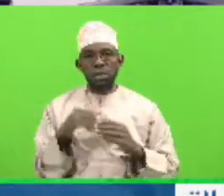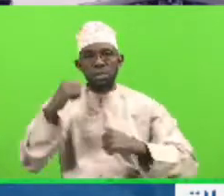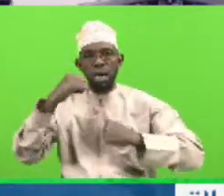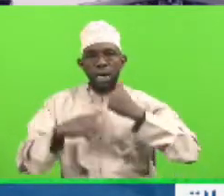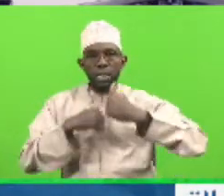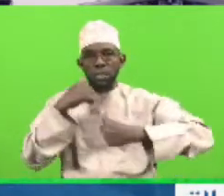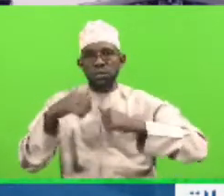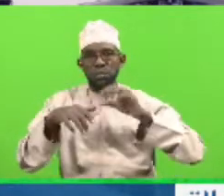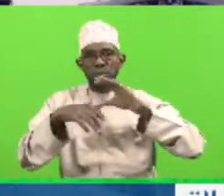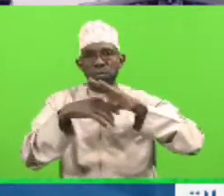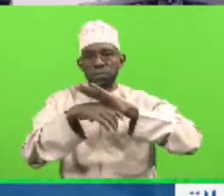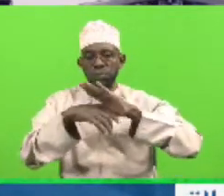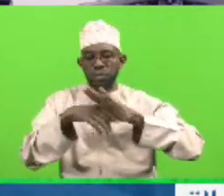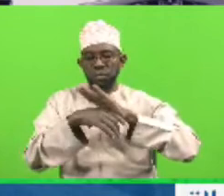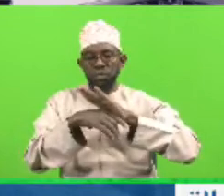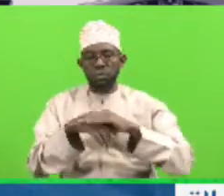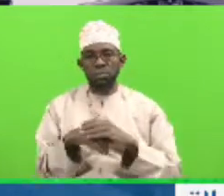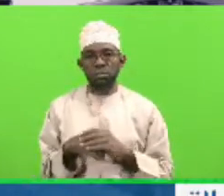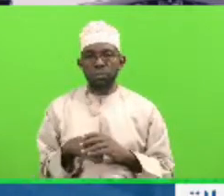acts.